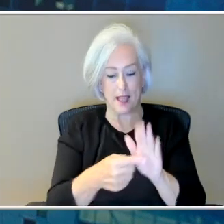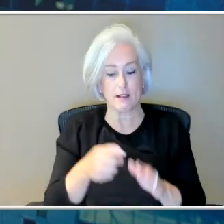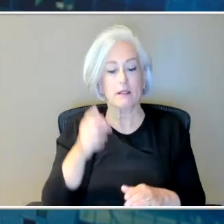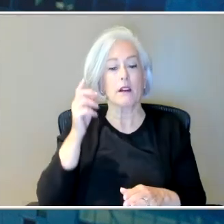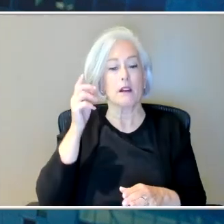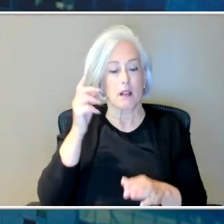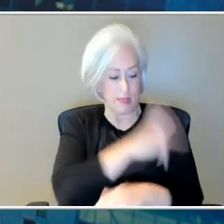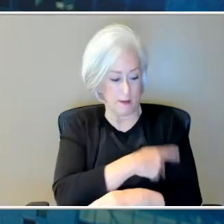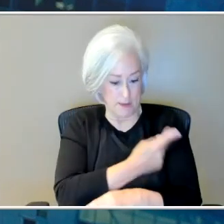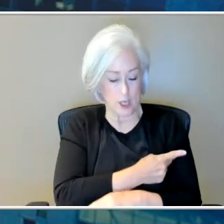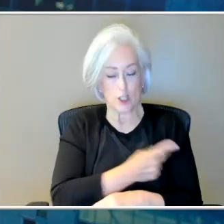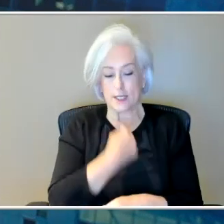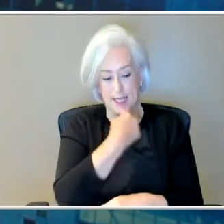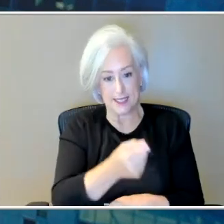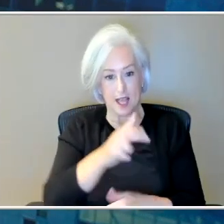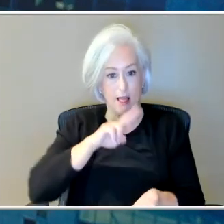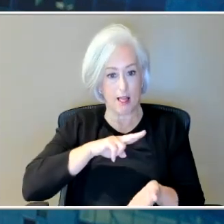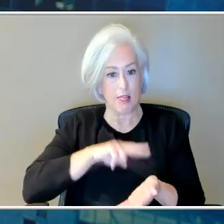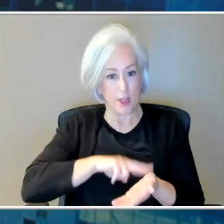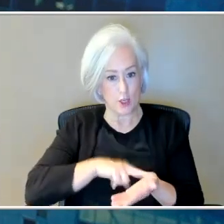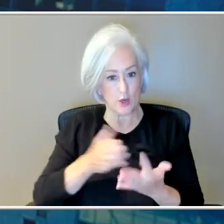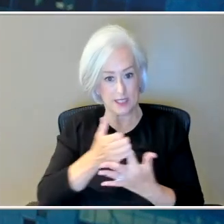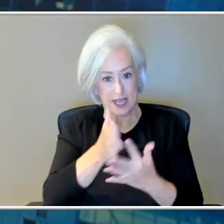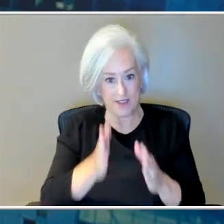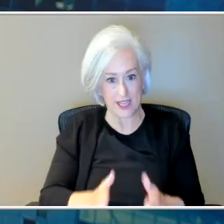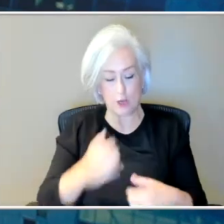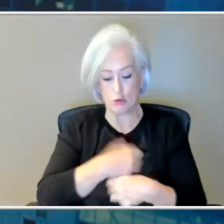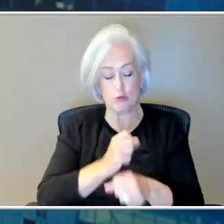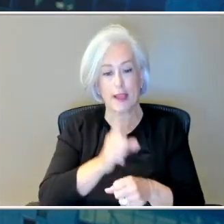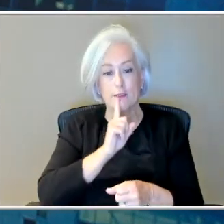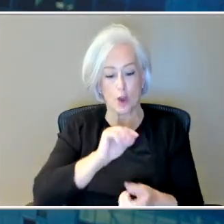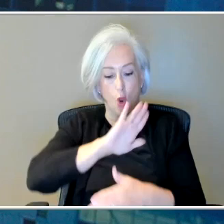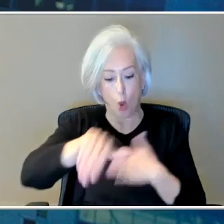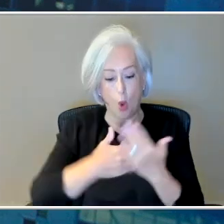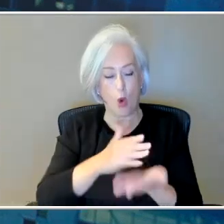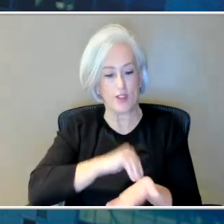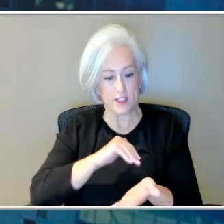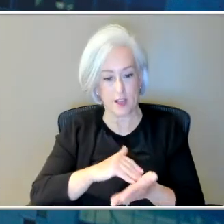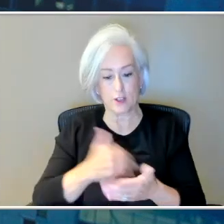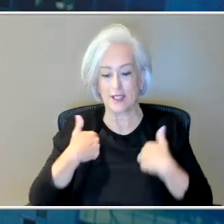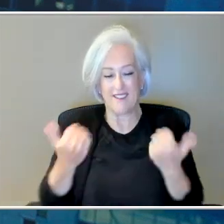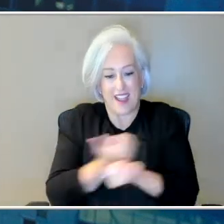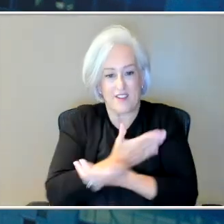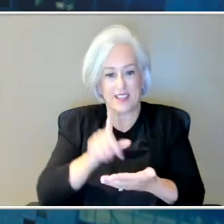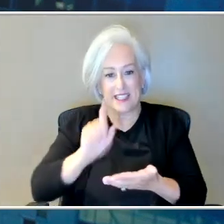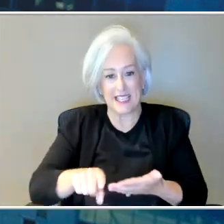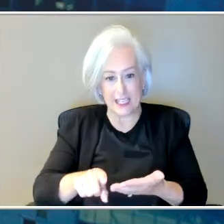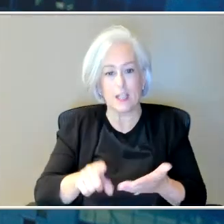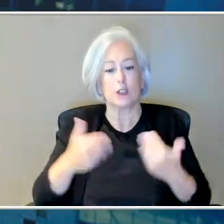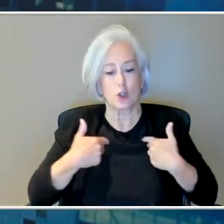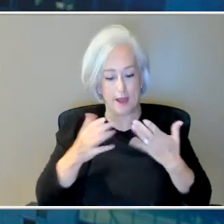make sure that everything is available for the physicians to have a meaningful discussion about the patient. And then we attend the conference,